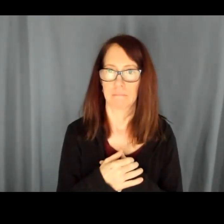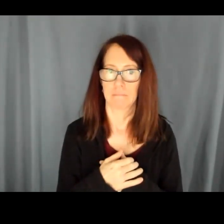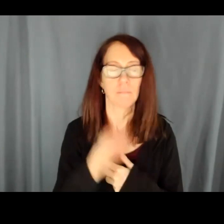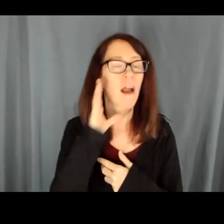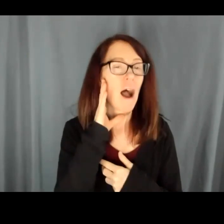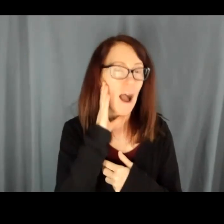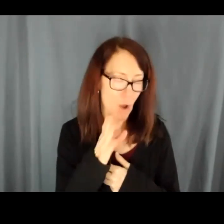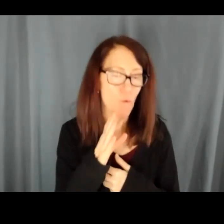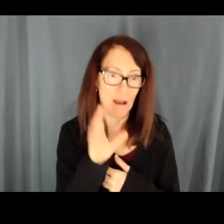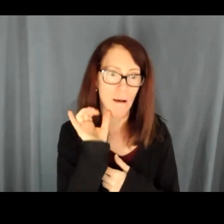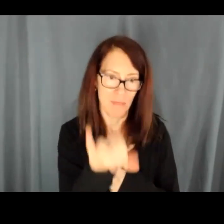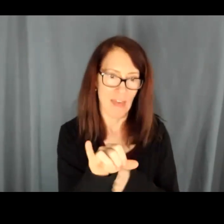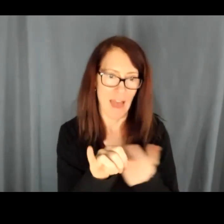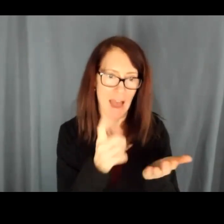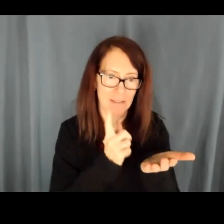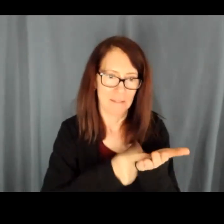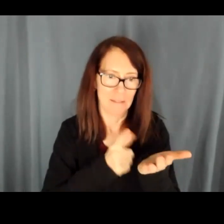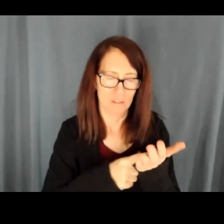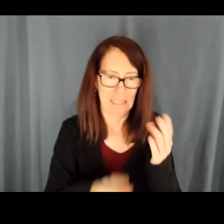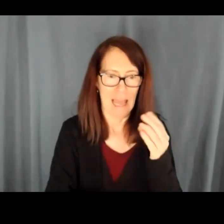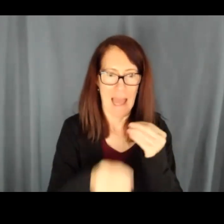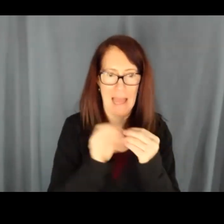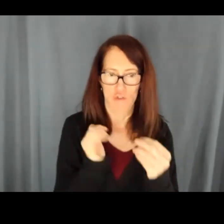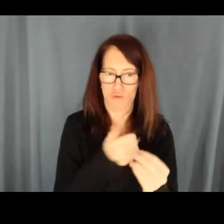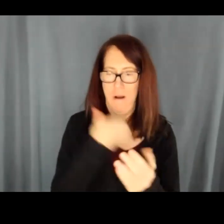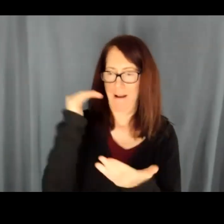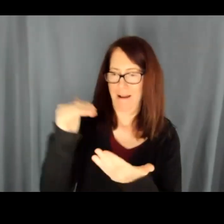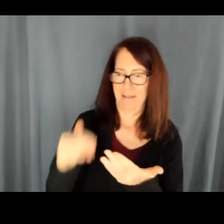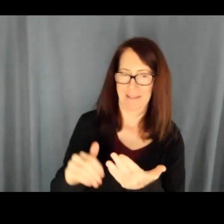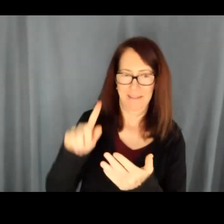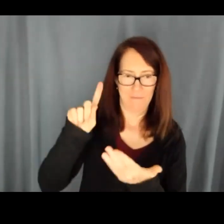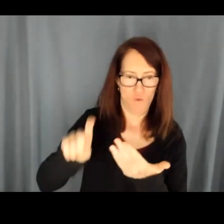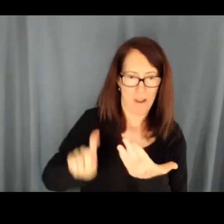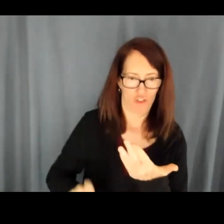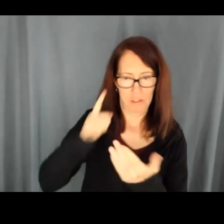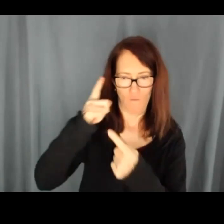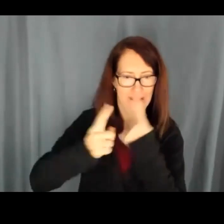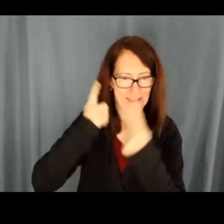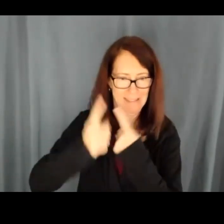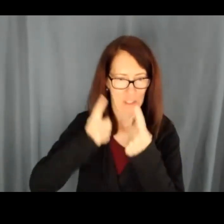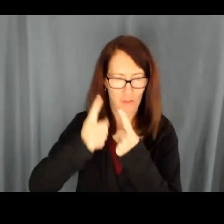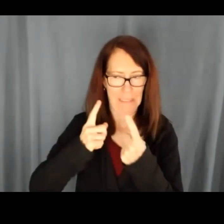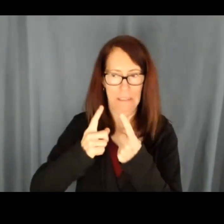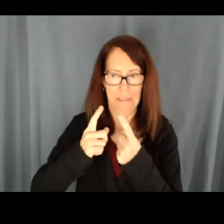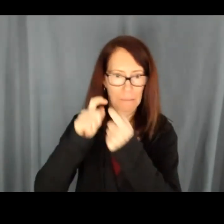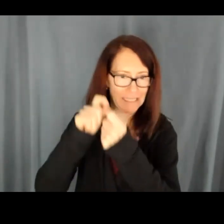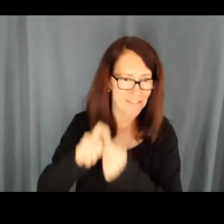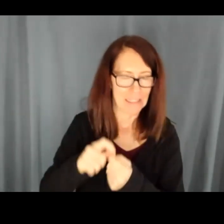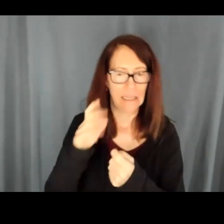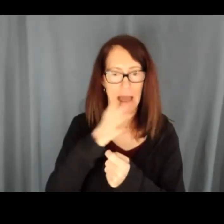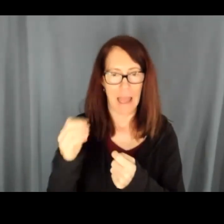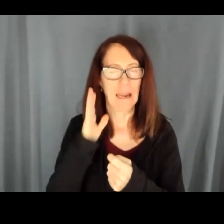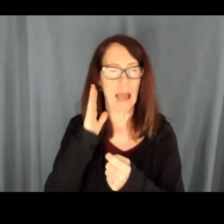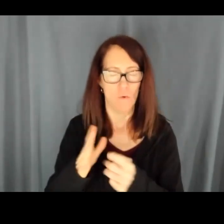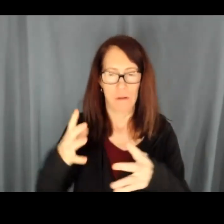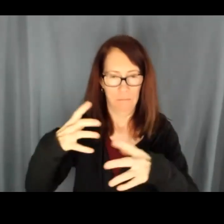add that on to the list of questions that we can consider specifically and send them out in an